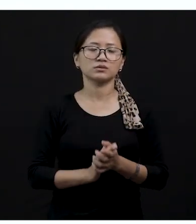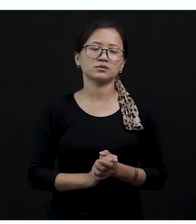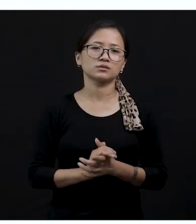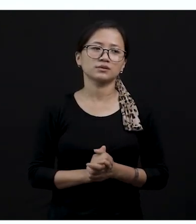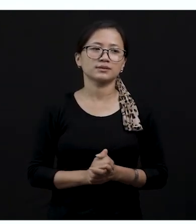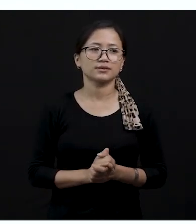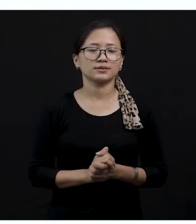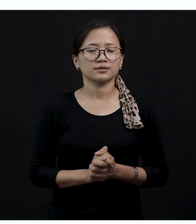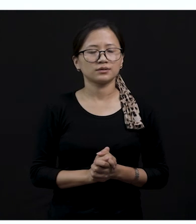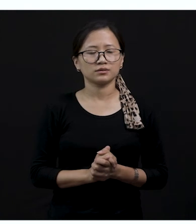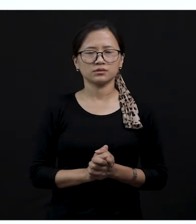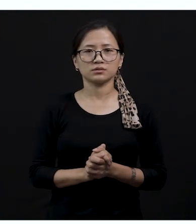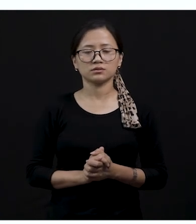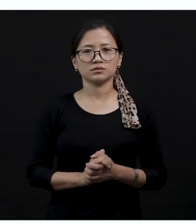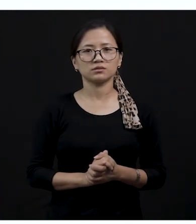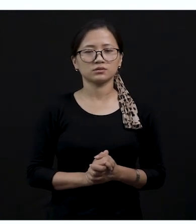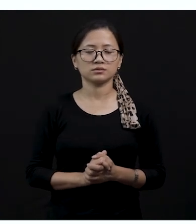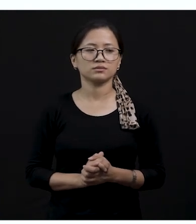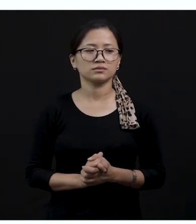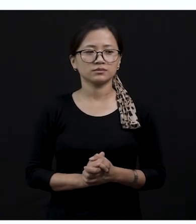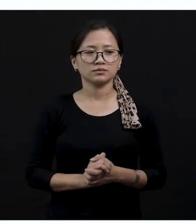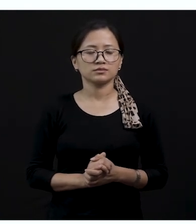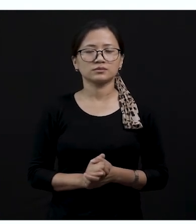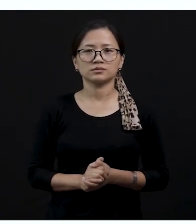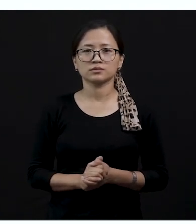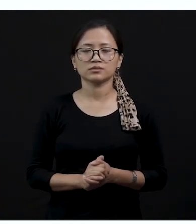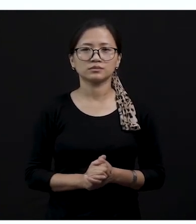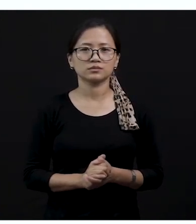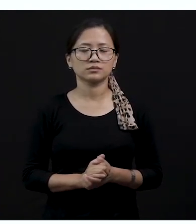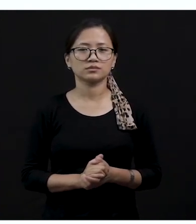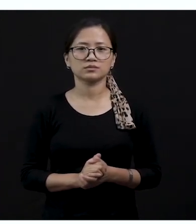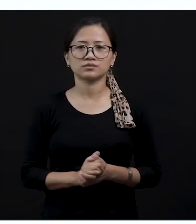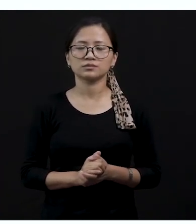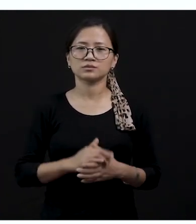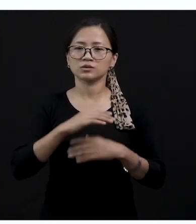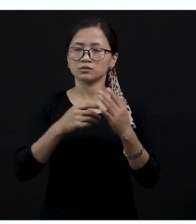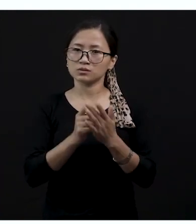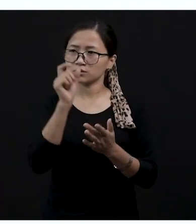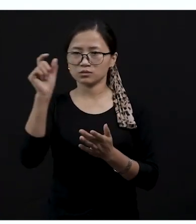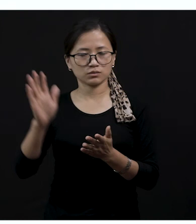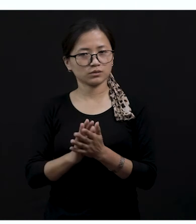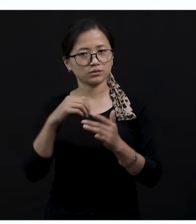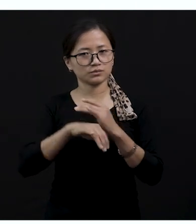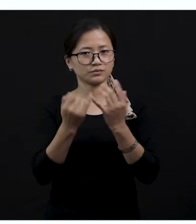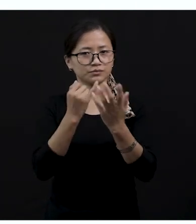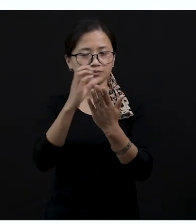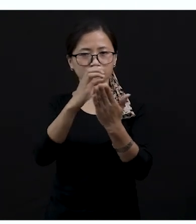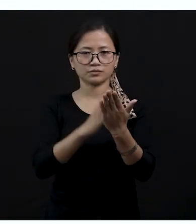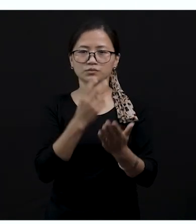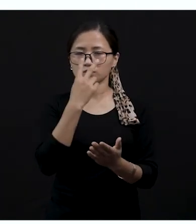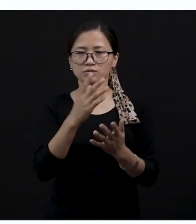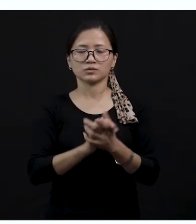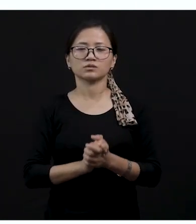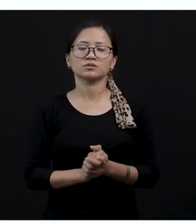have indicated the fun, happy mood from the poem, all these words are in the poem only, okay? So now I